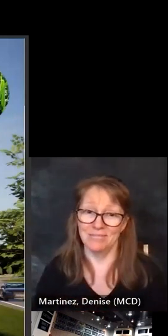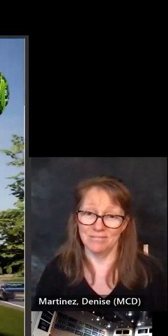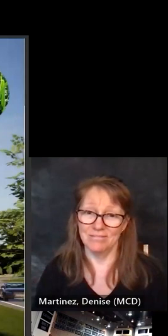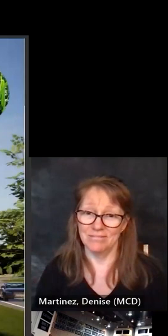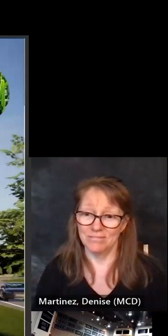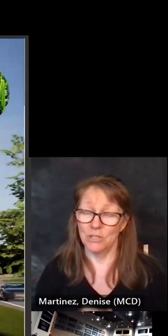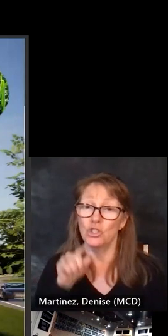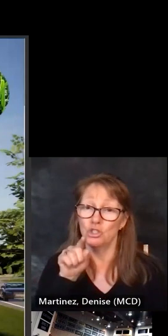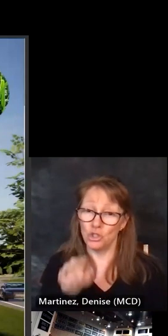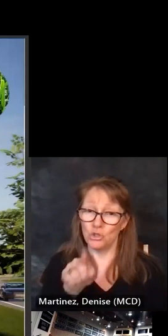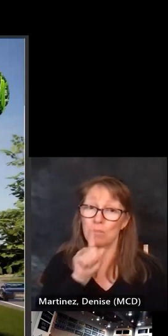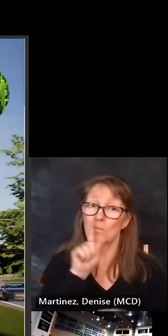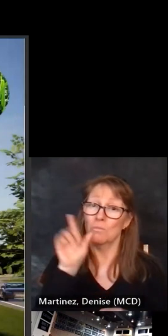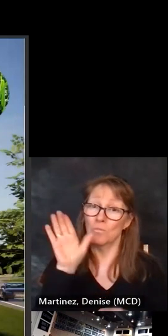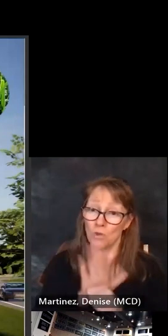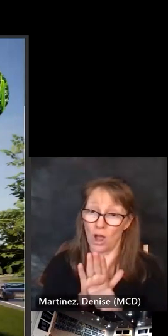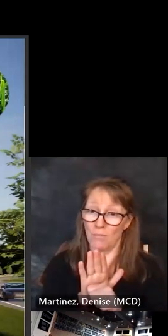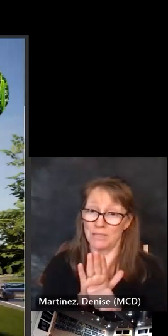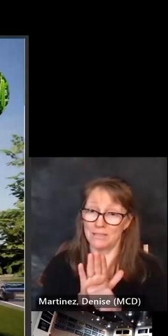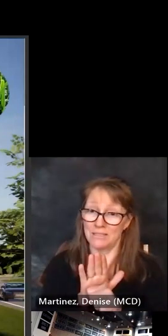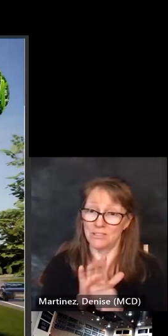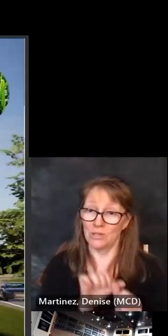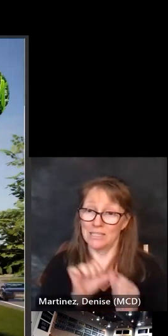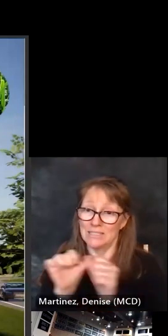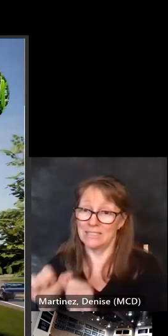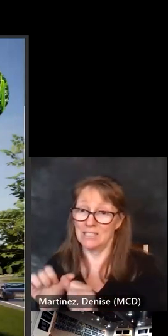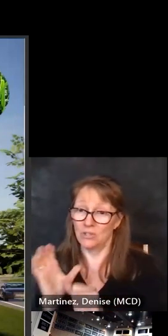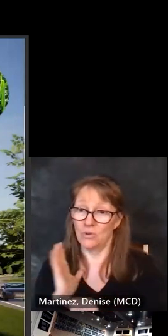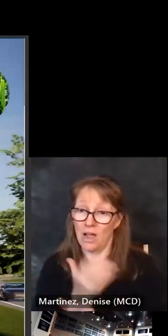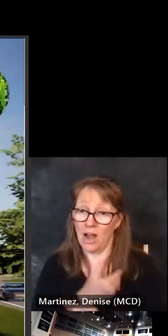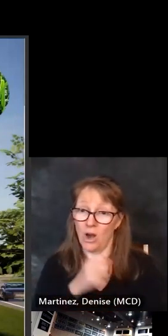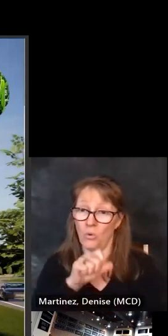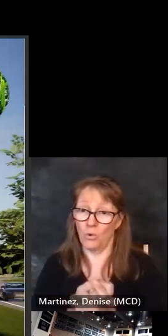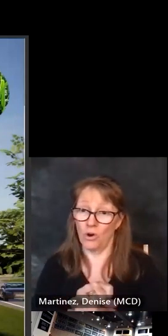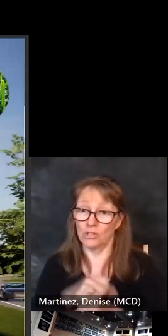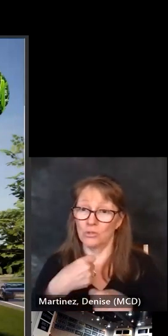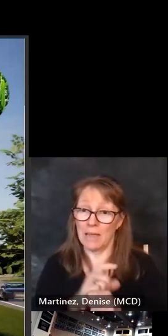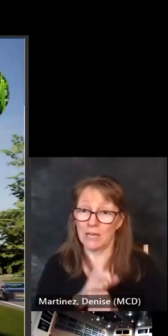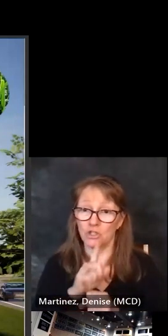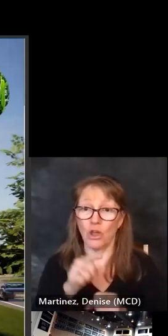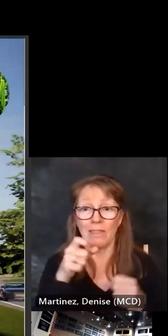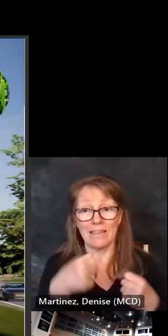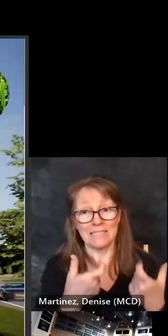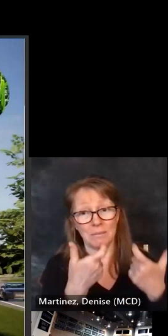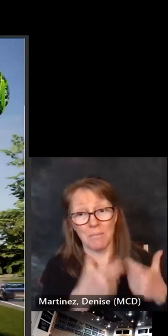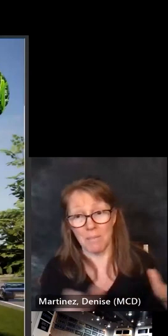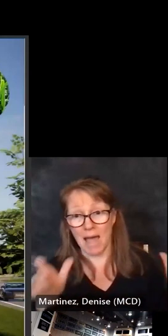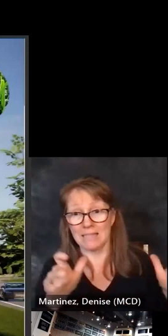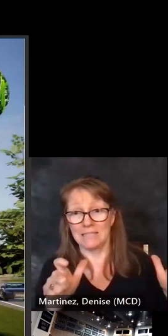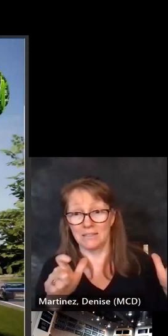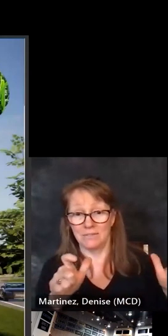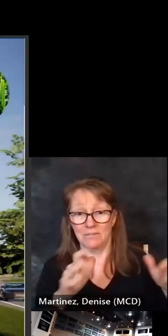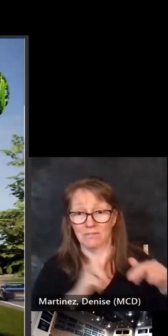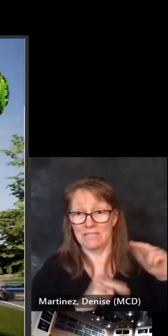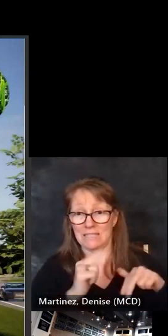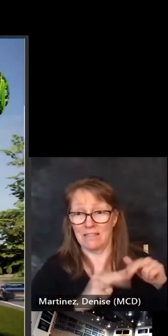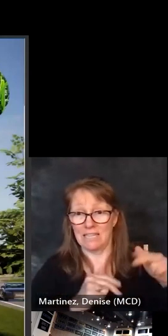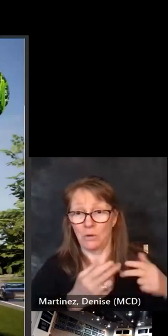We promise to continue our work to make this massive facility a benefit, not a liability.